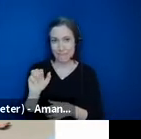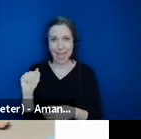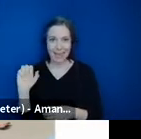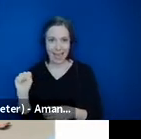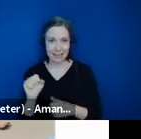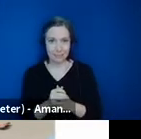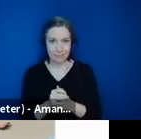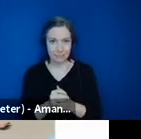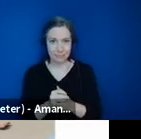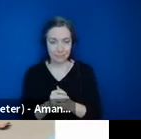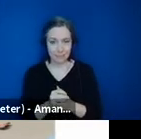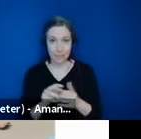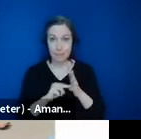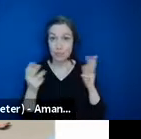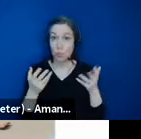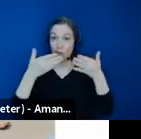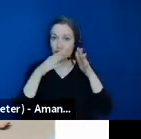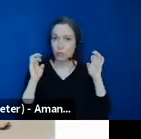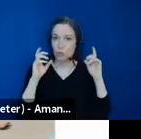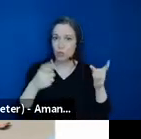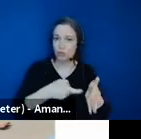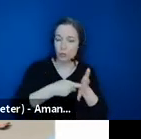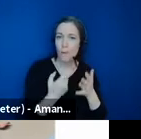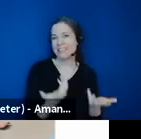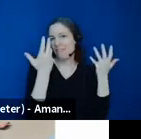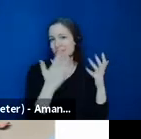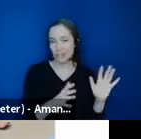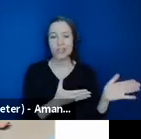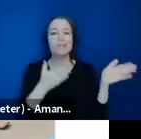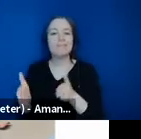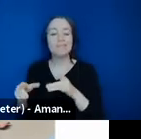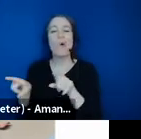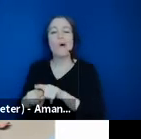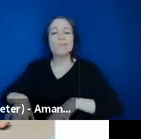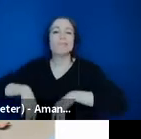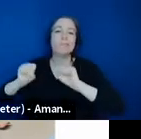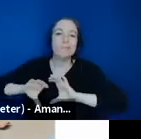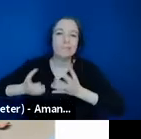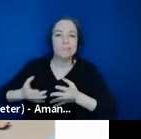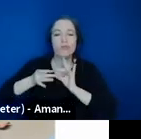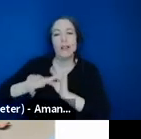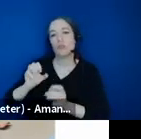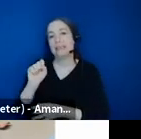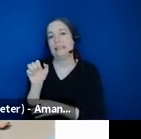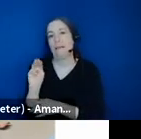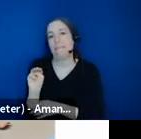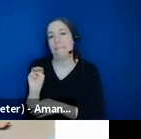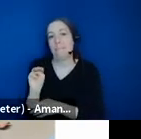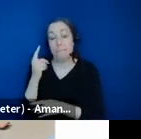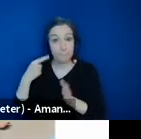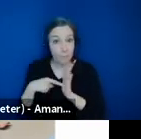your gen eds out of the way, and then you also will be taking stem related courses so courses around those computer type classes,